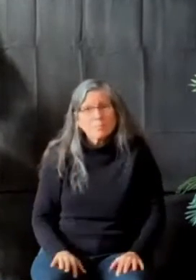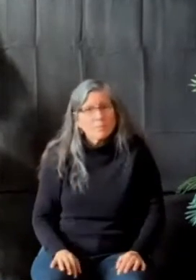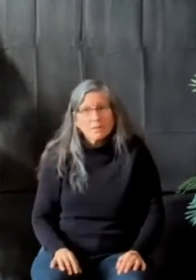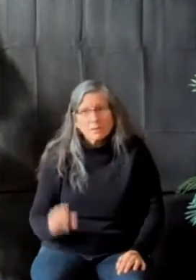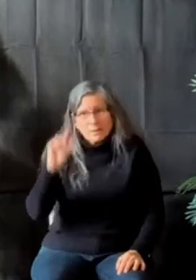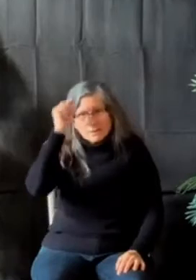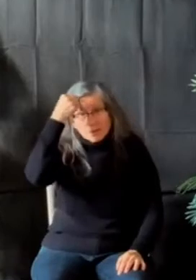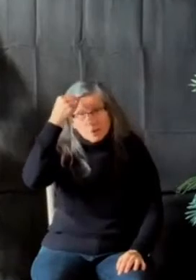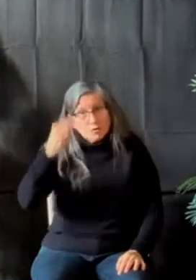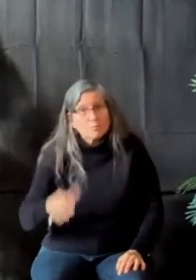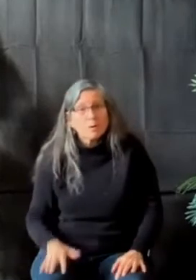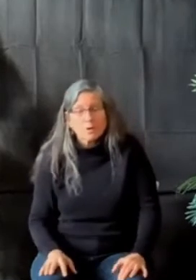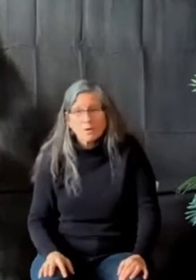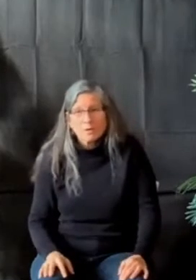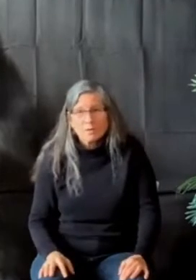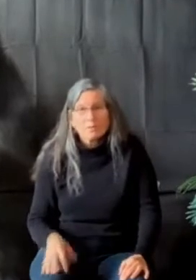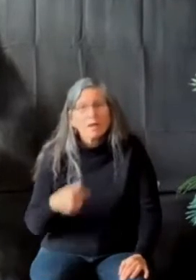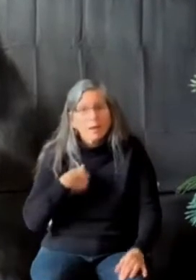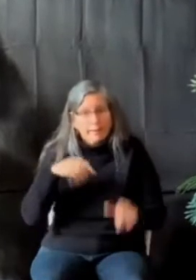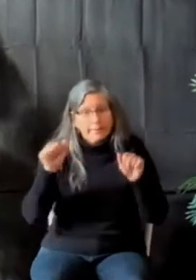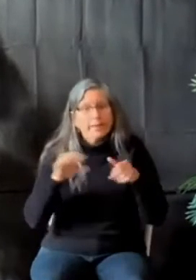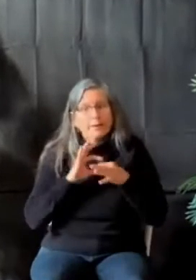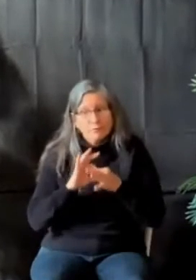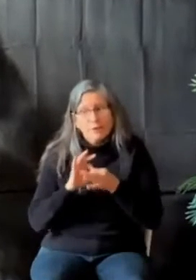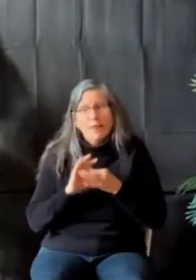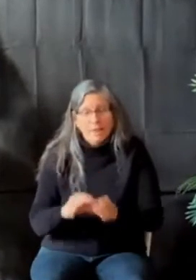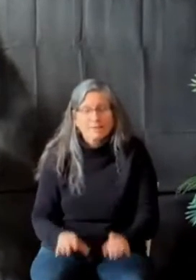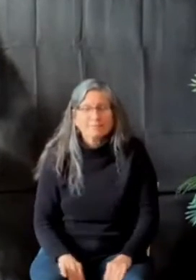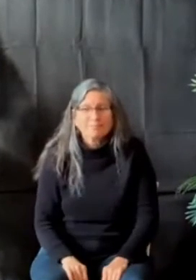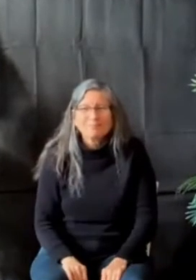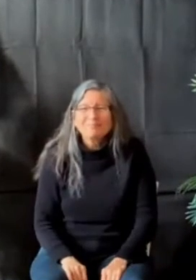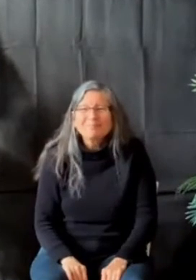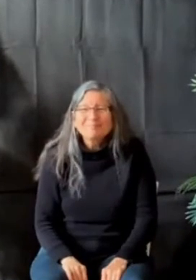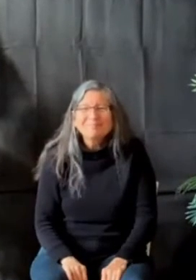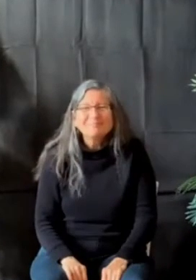goofball. I can relate.